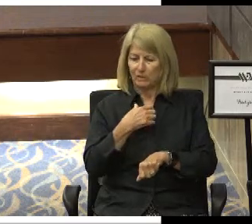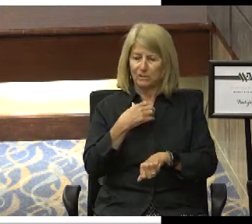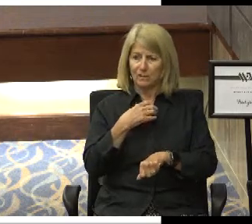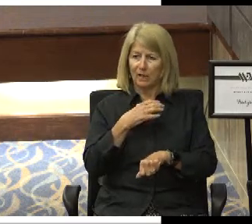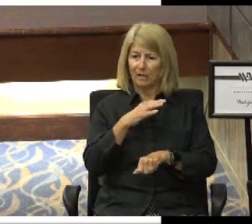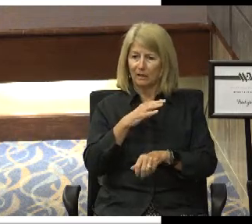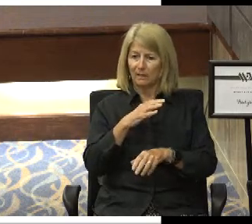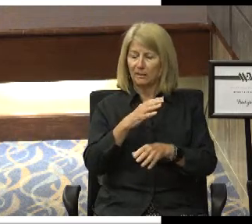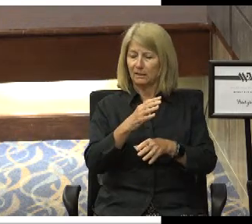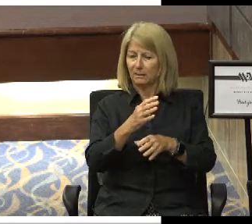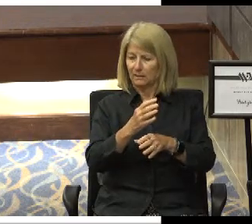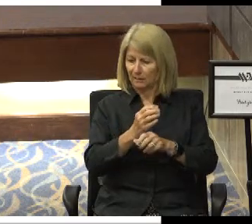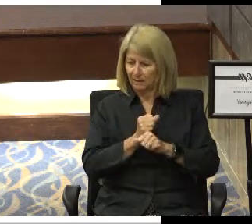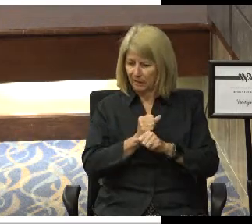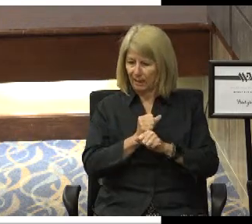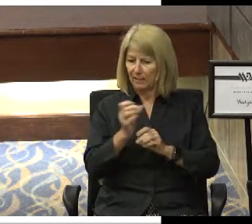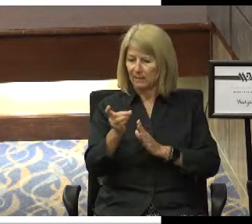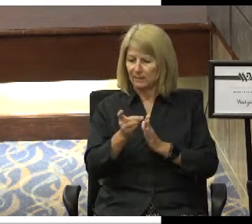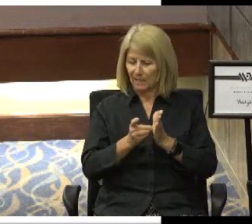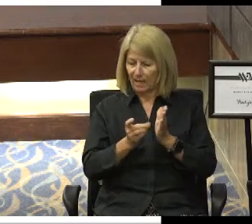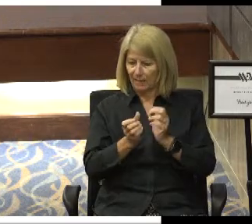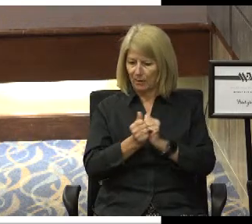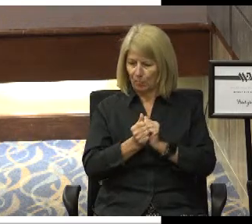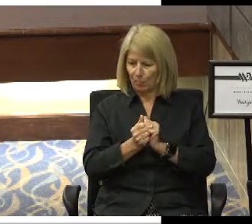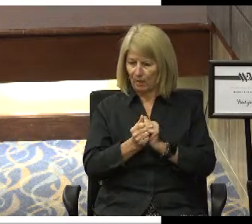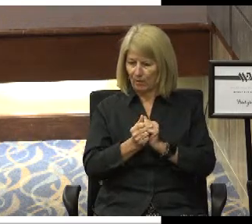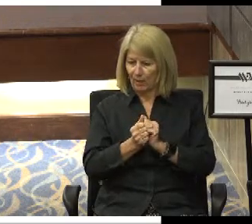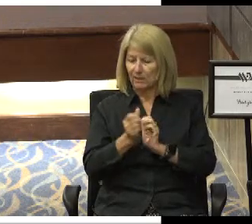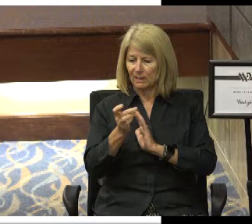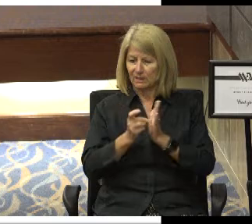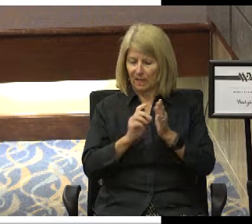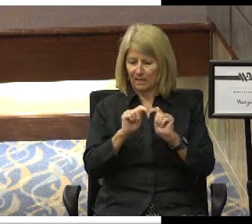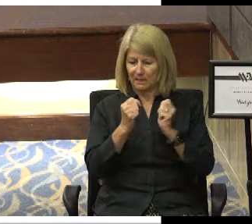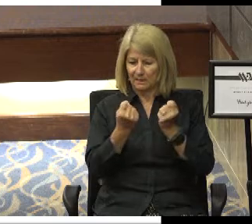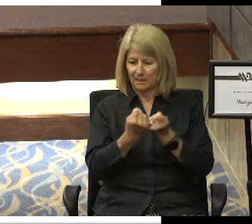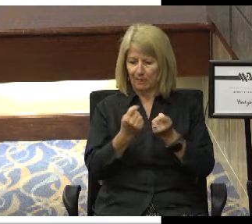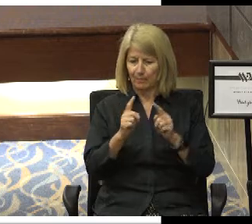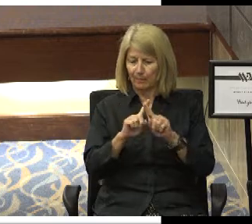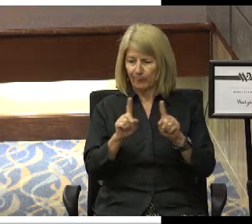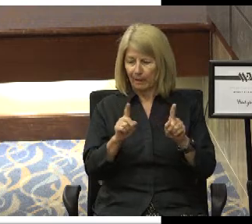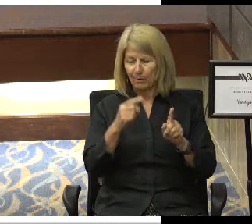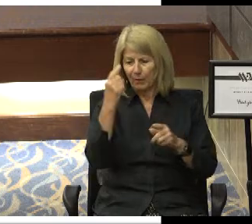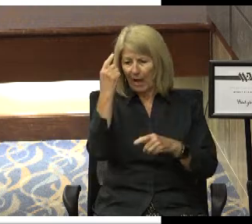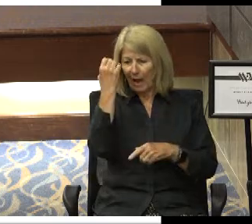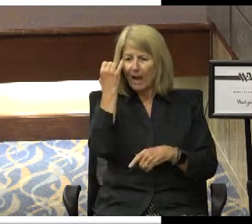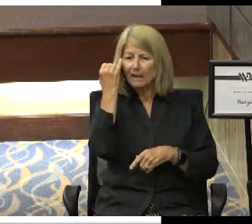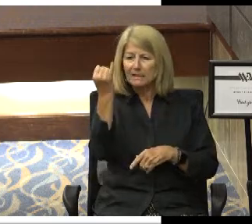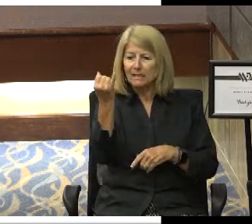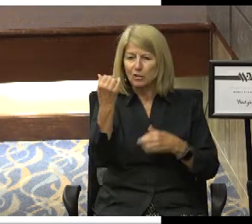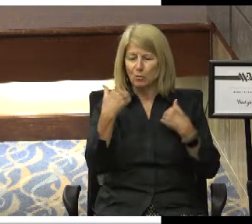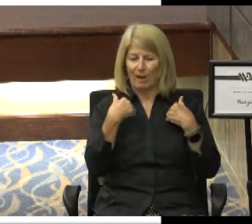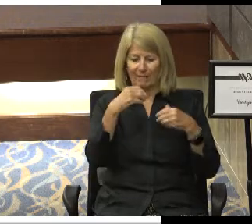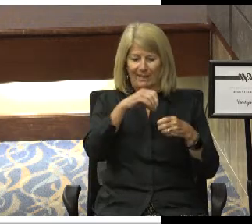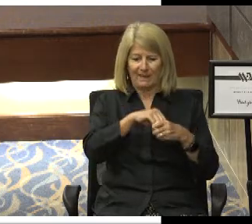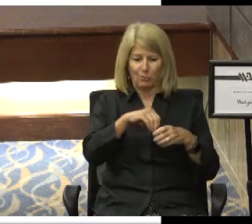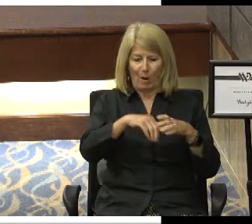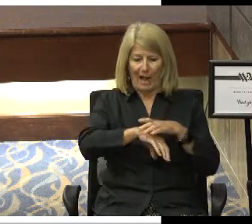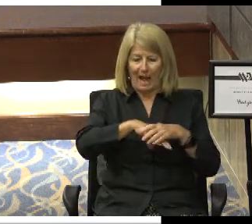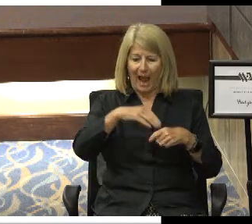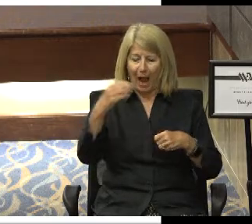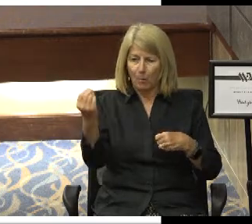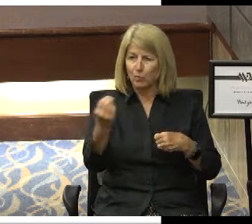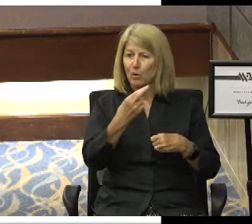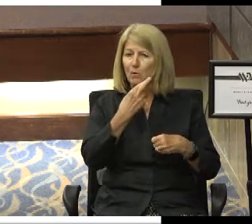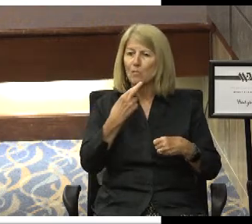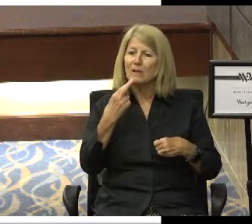just engaging in design with our design team. But the thought here is that you have indoor and outdoor restaurant experiences